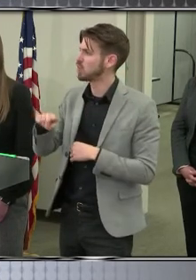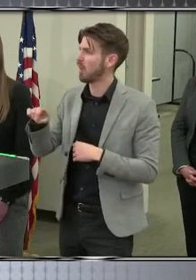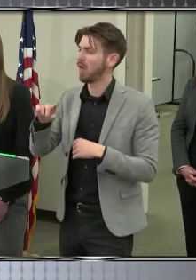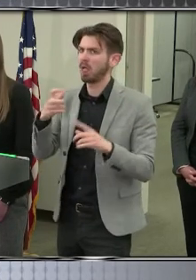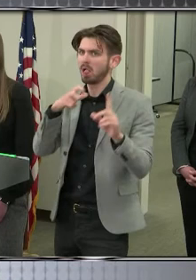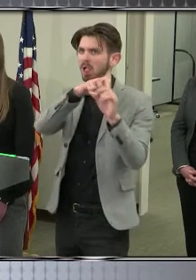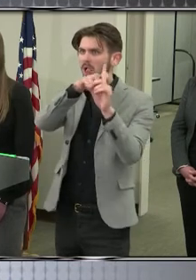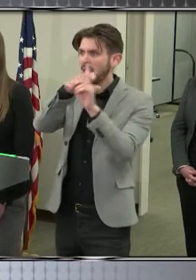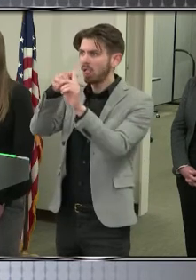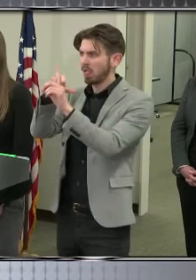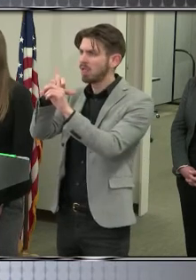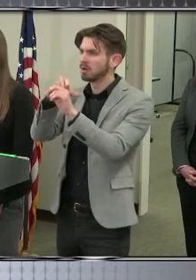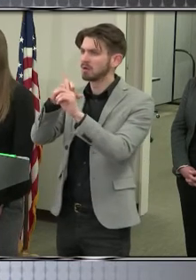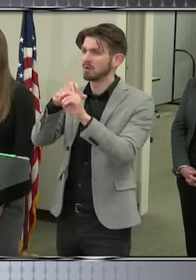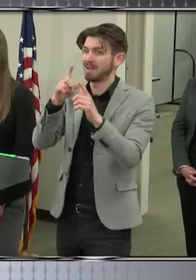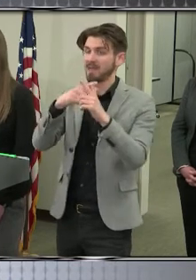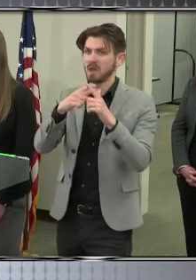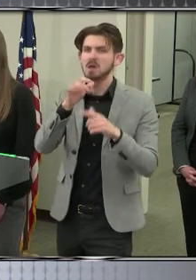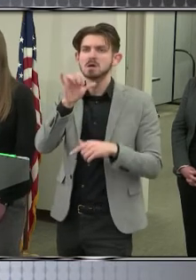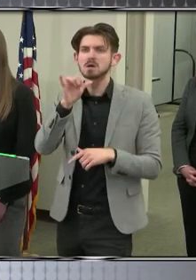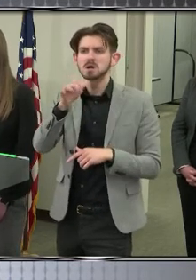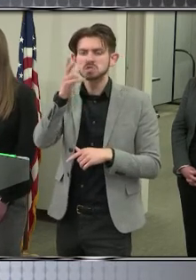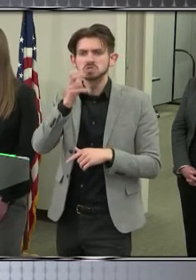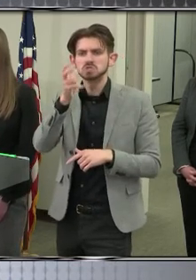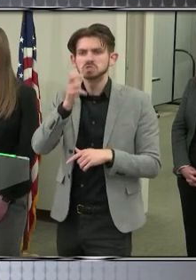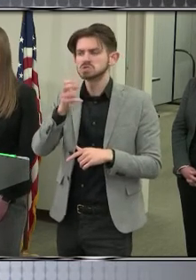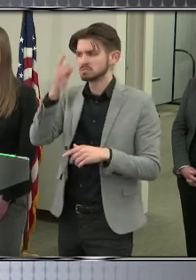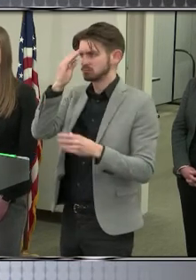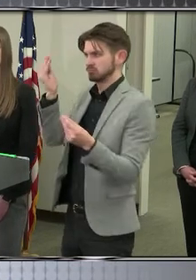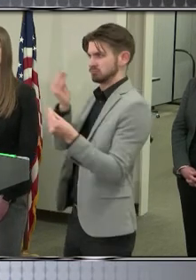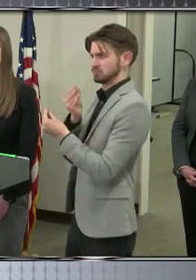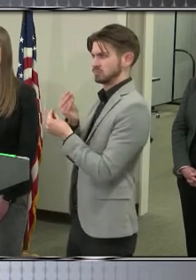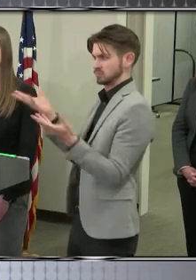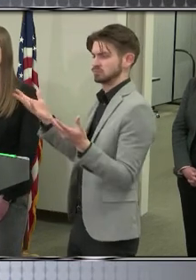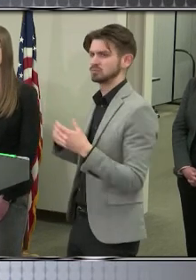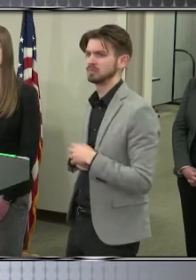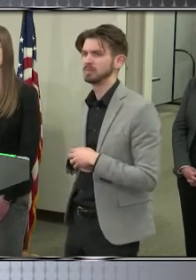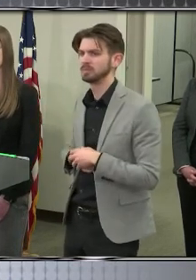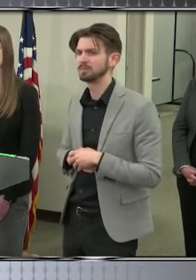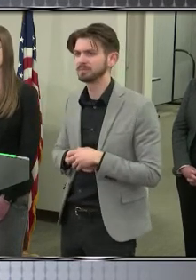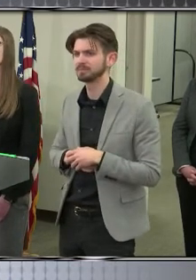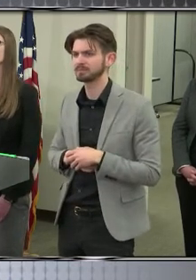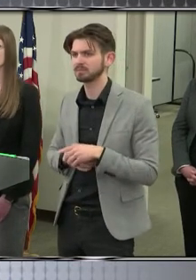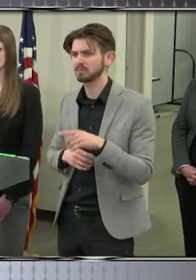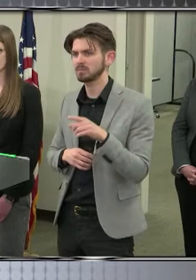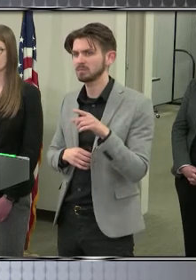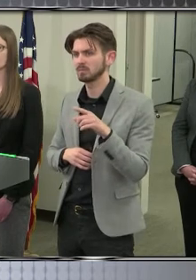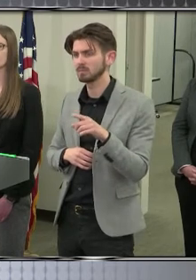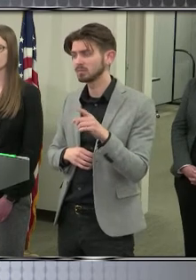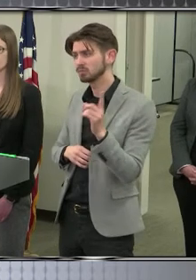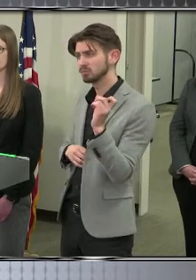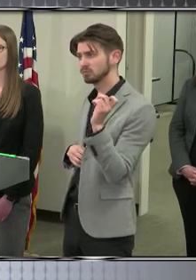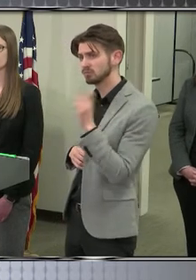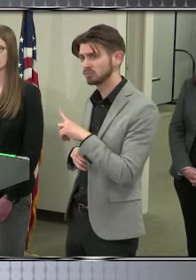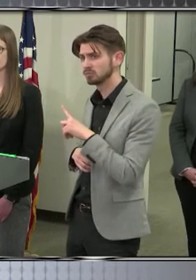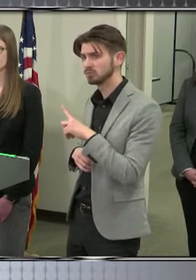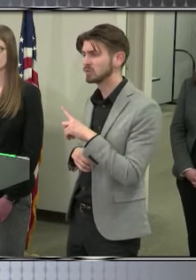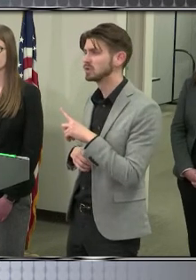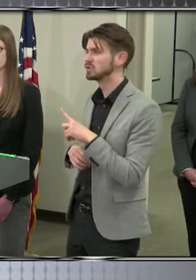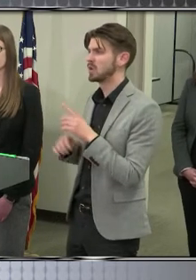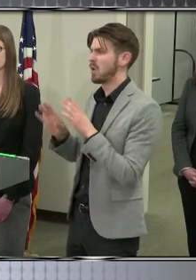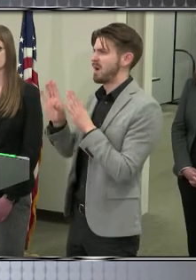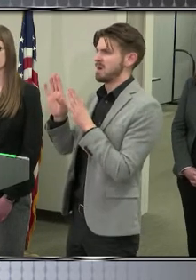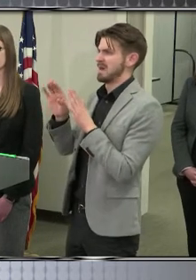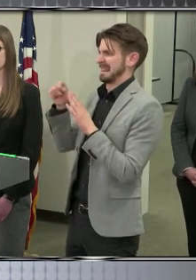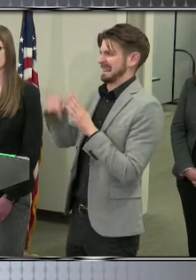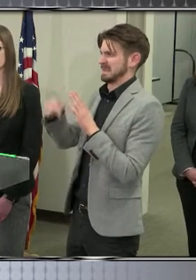those sources and share that with their audience. So people also love to pick up on a tidbit of information from a half an hour of information here. And one is that